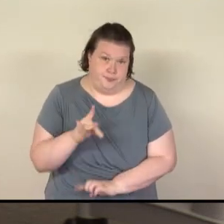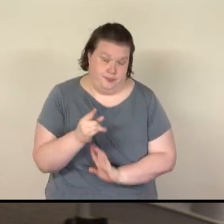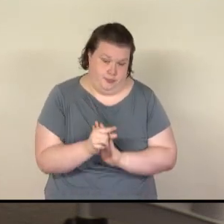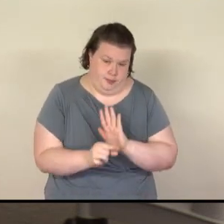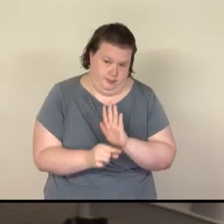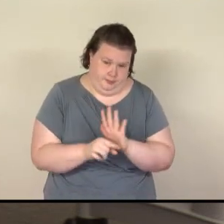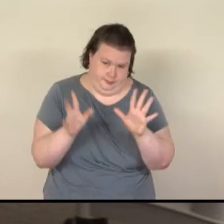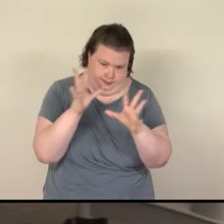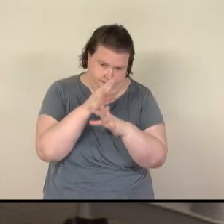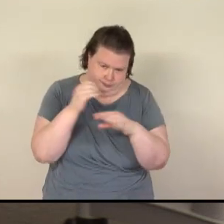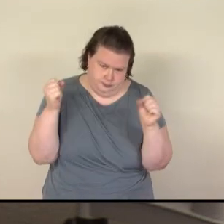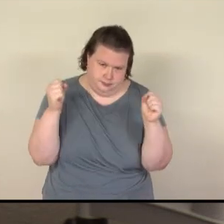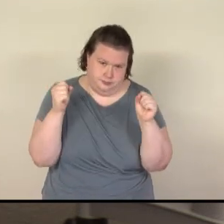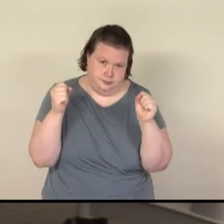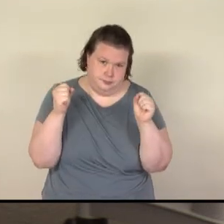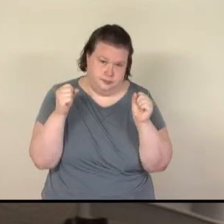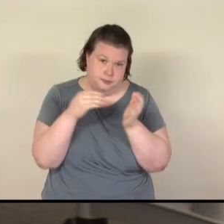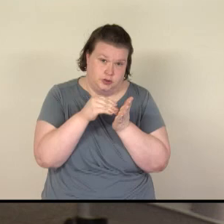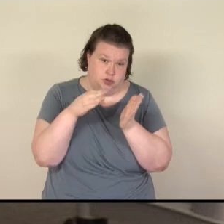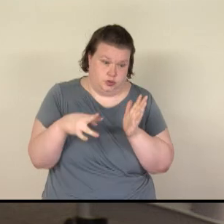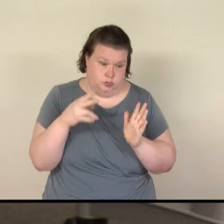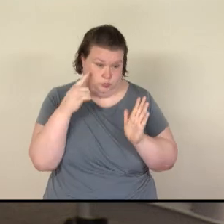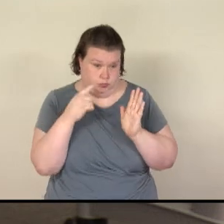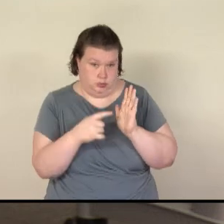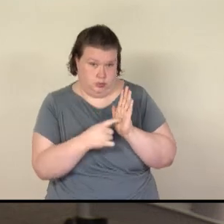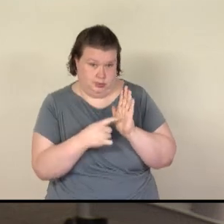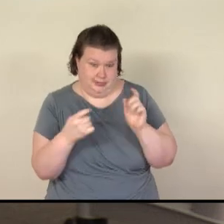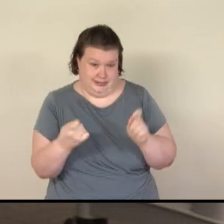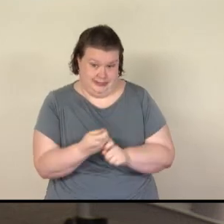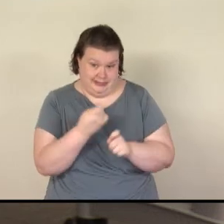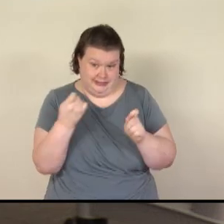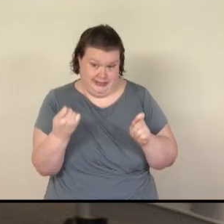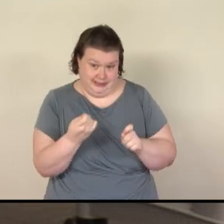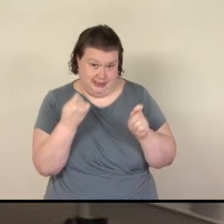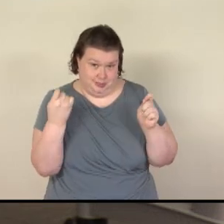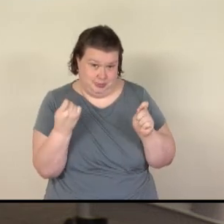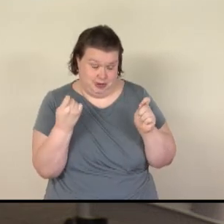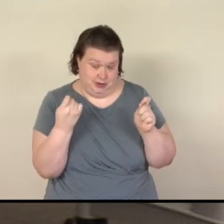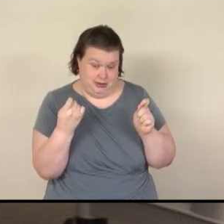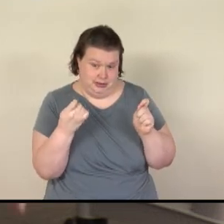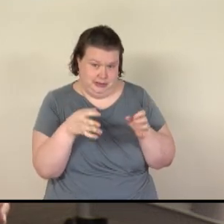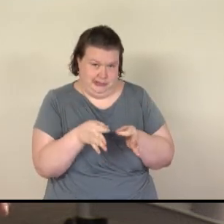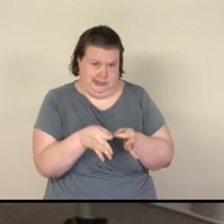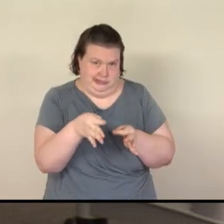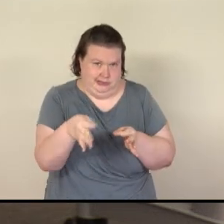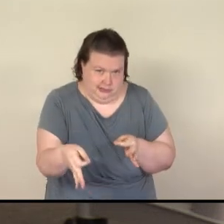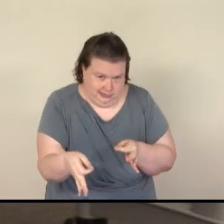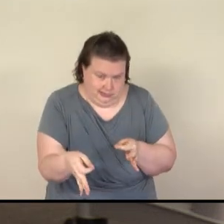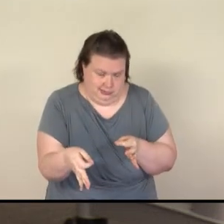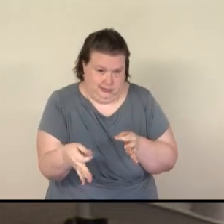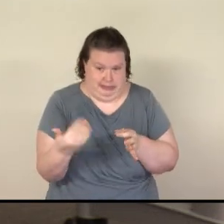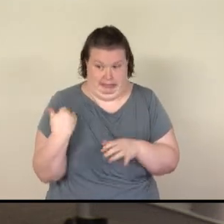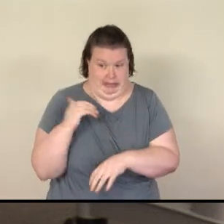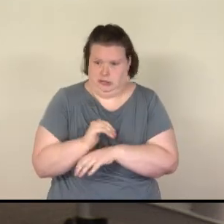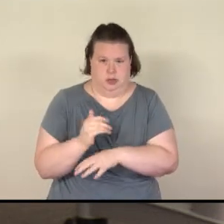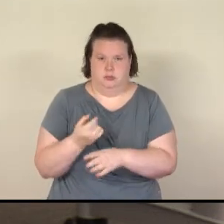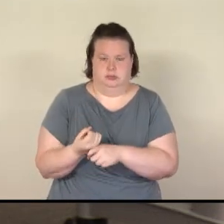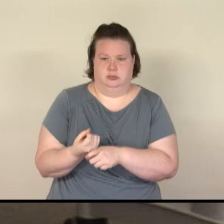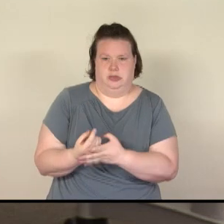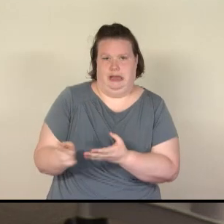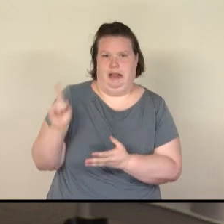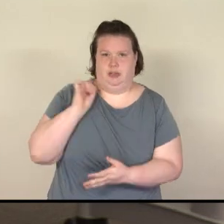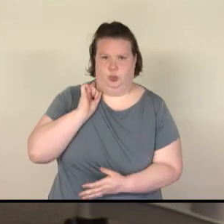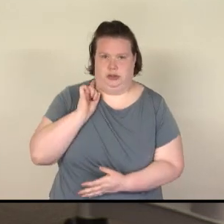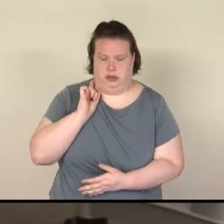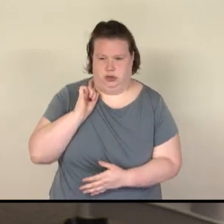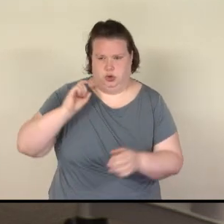grade Superintendent Scholars Recognition Ceremony. That wasn't the storm last night, it was the previous week's storm that interrupted that